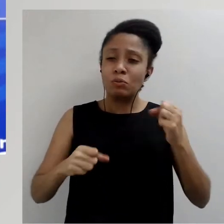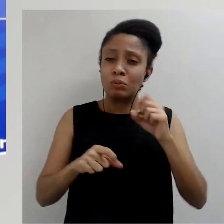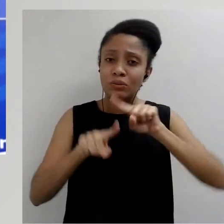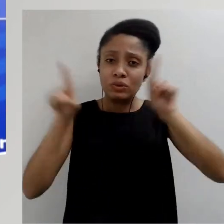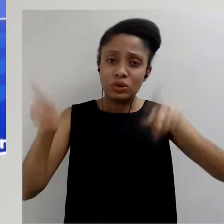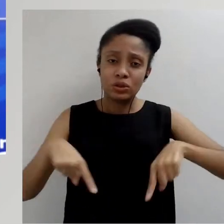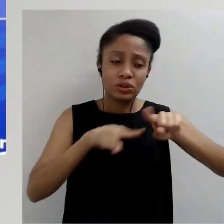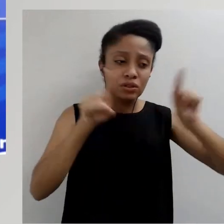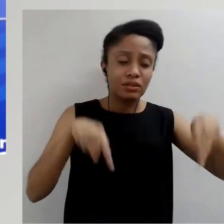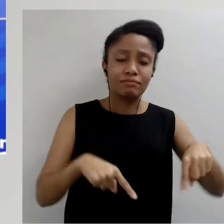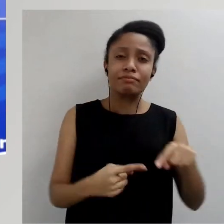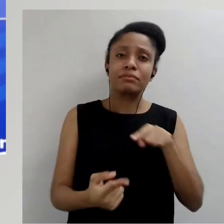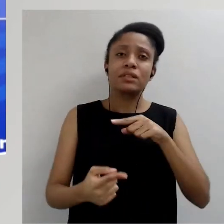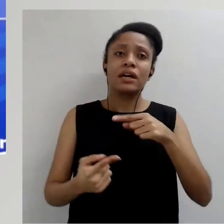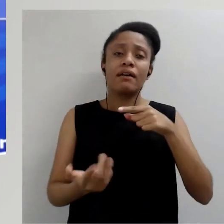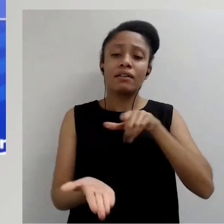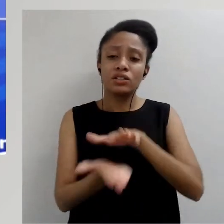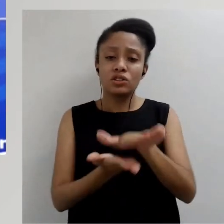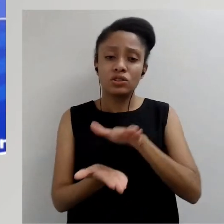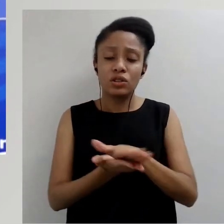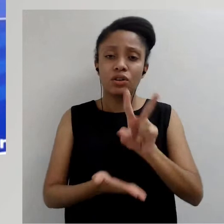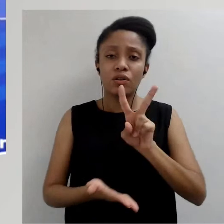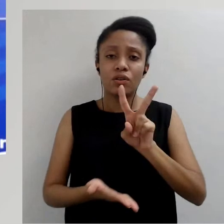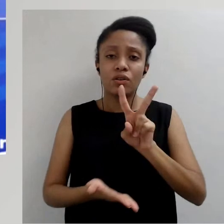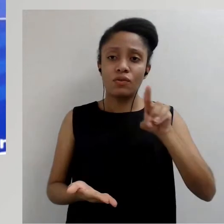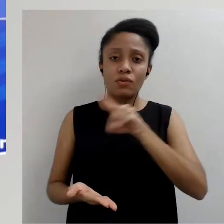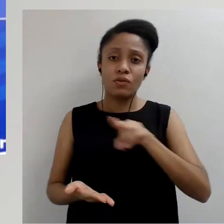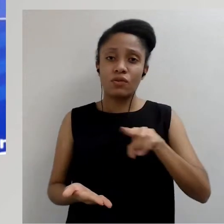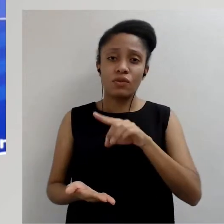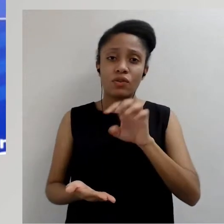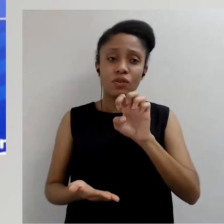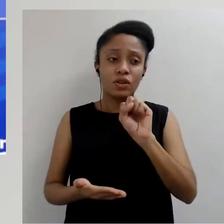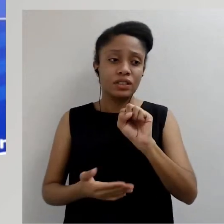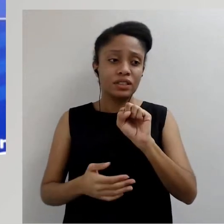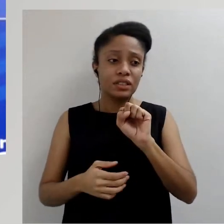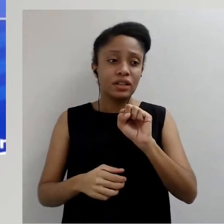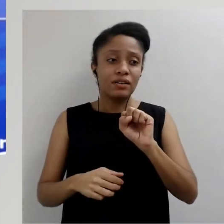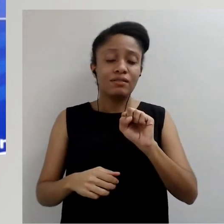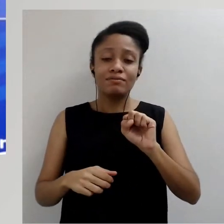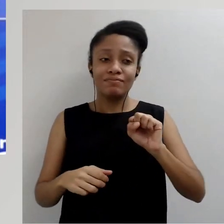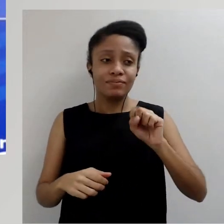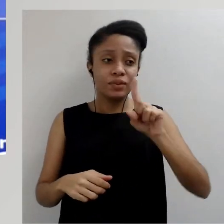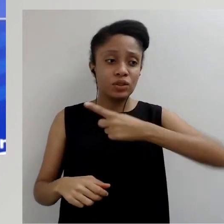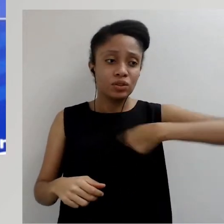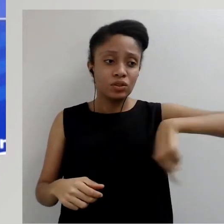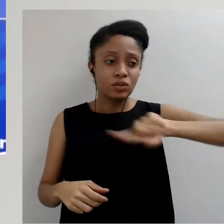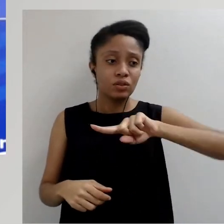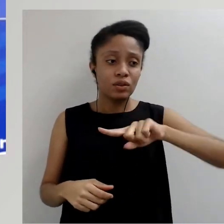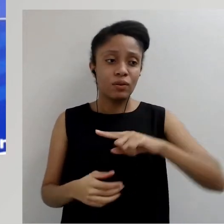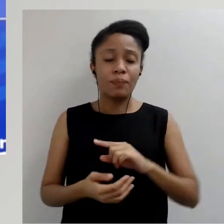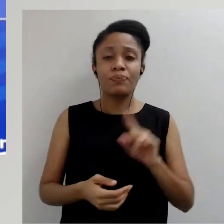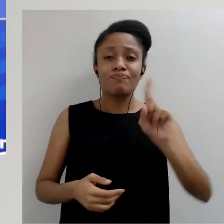our target of employees here is about 25 years.